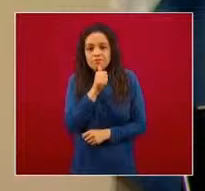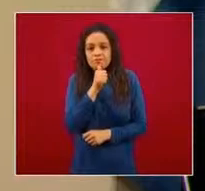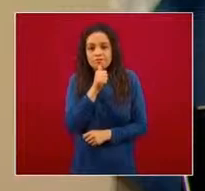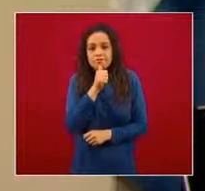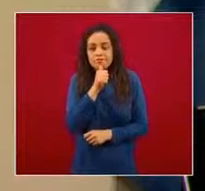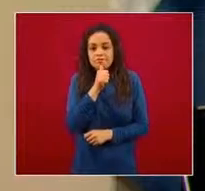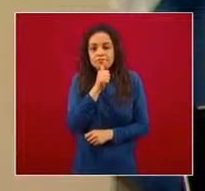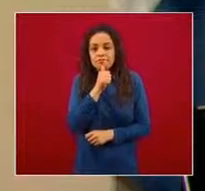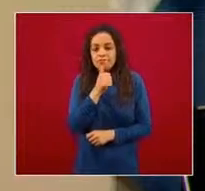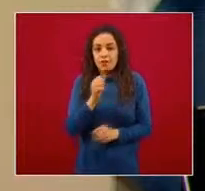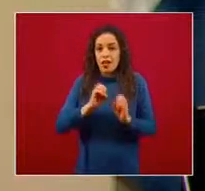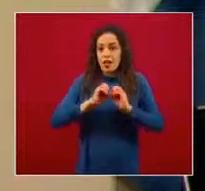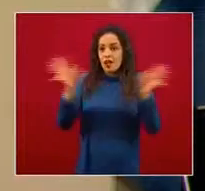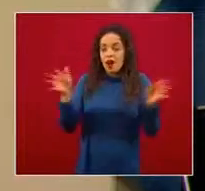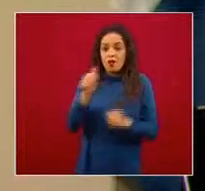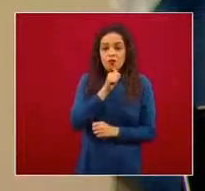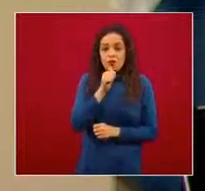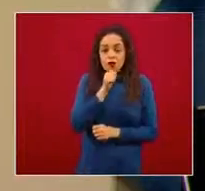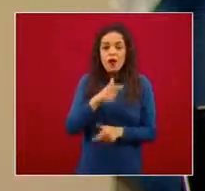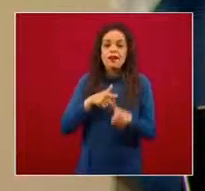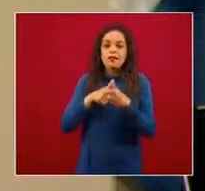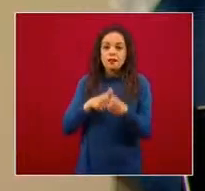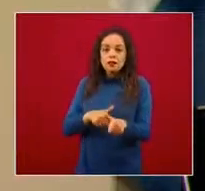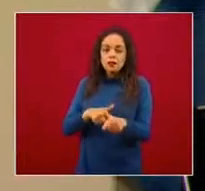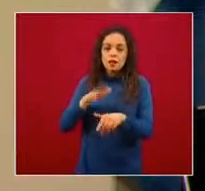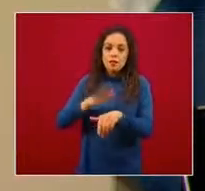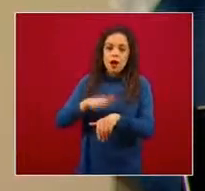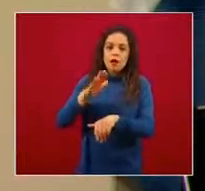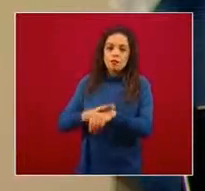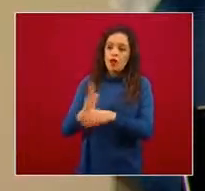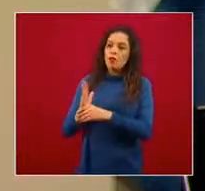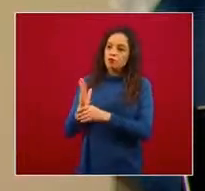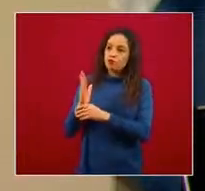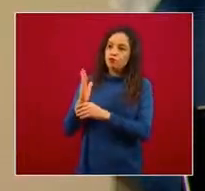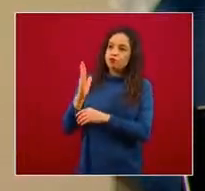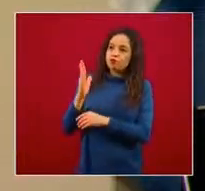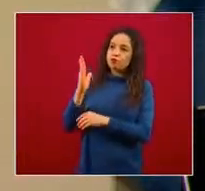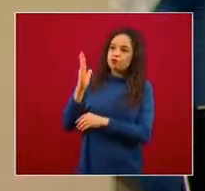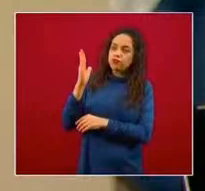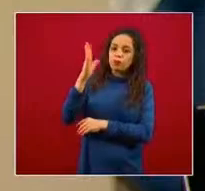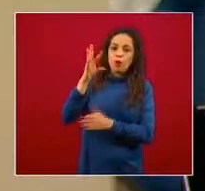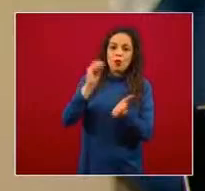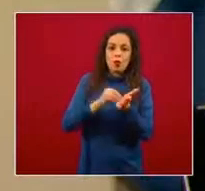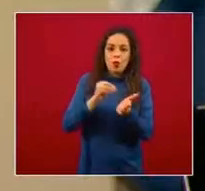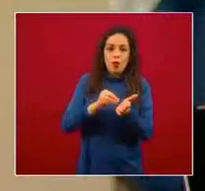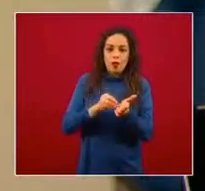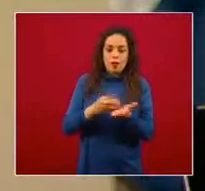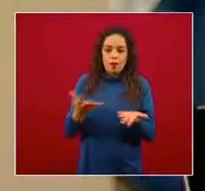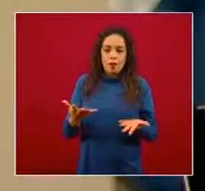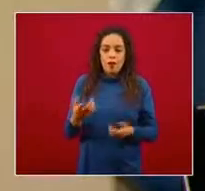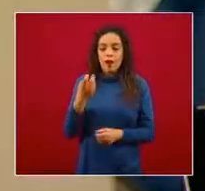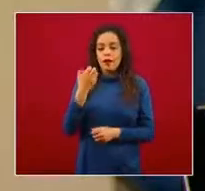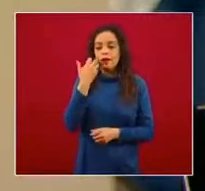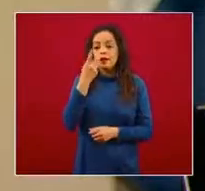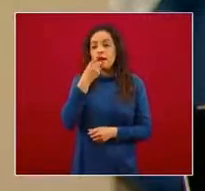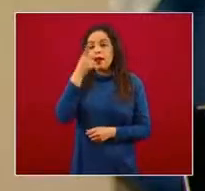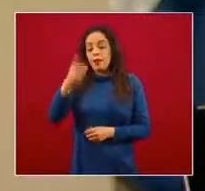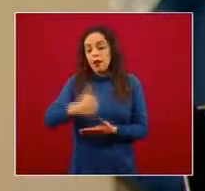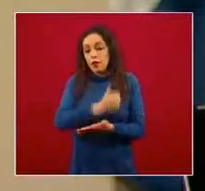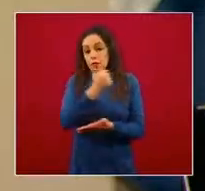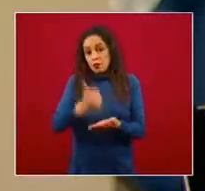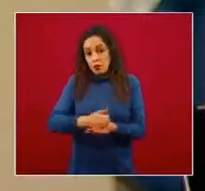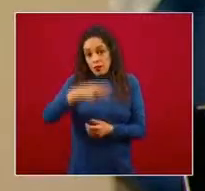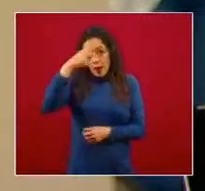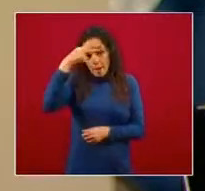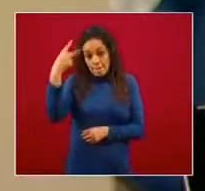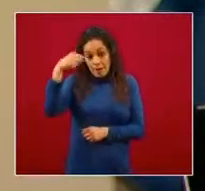8th, but the numbers are not coming down. On the contrary, we have an upward trend, although you clarified today